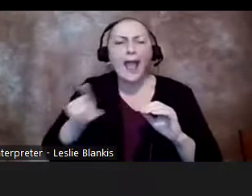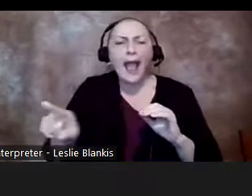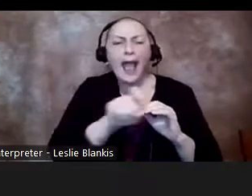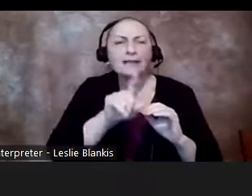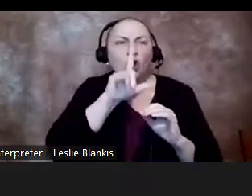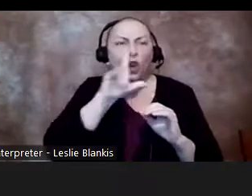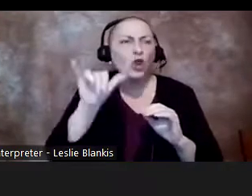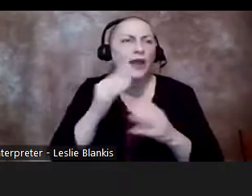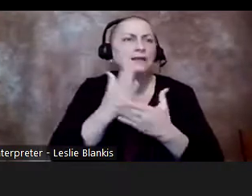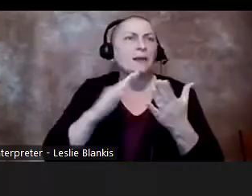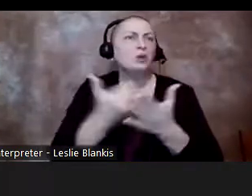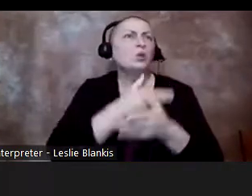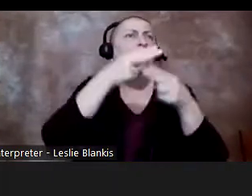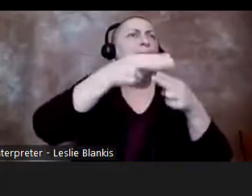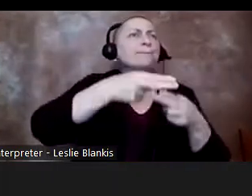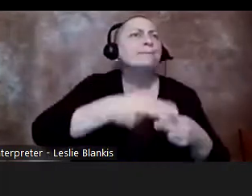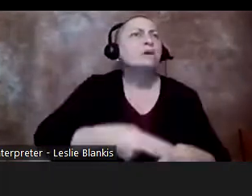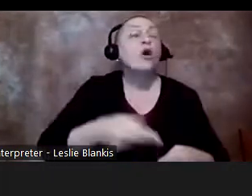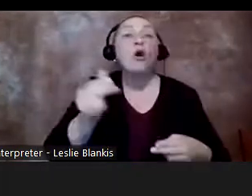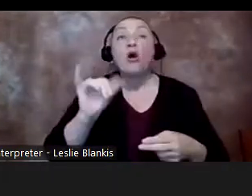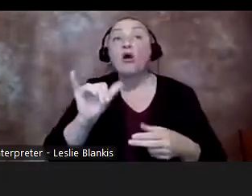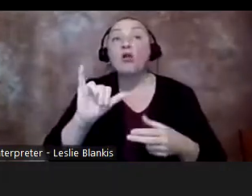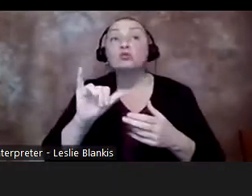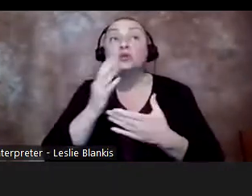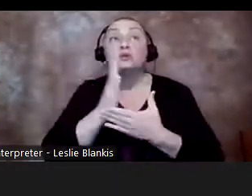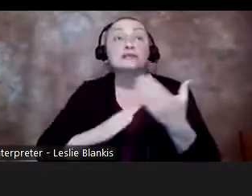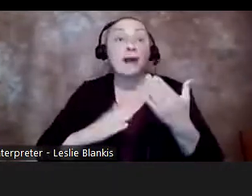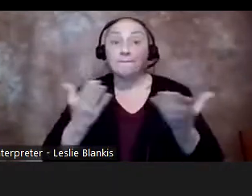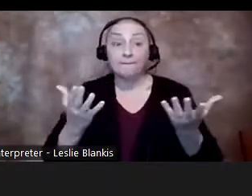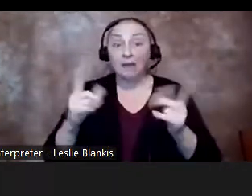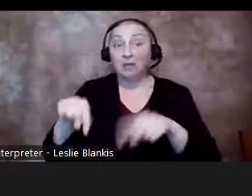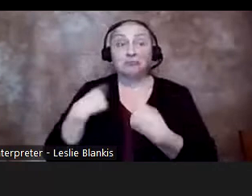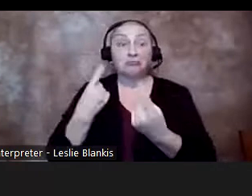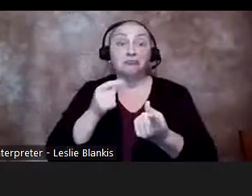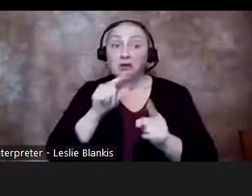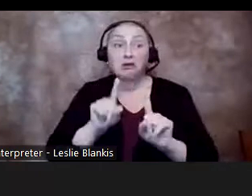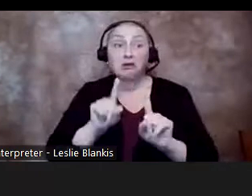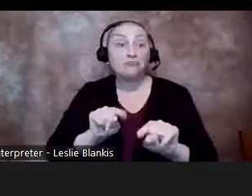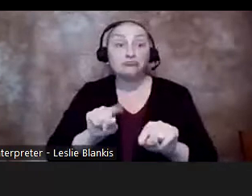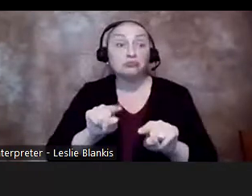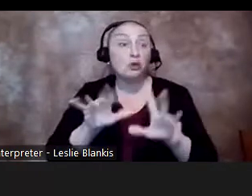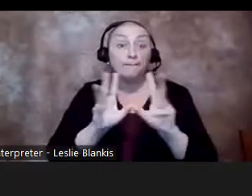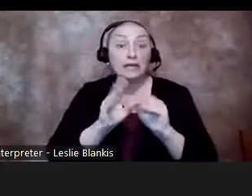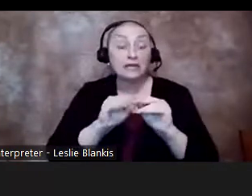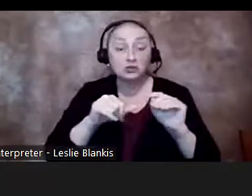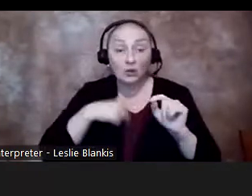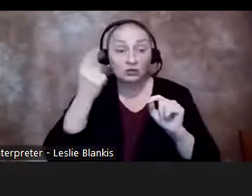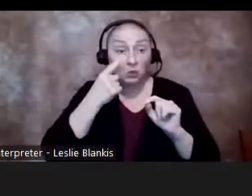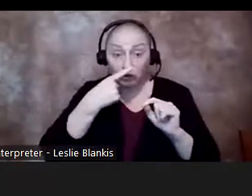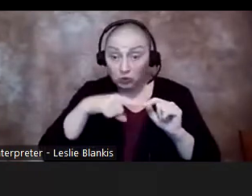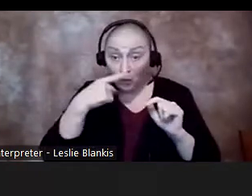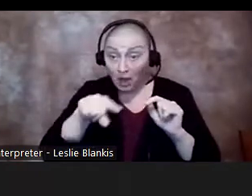some newcomers. We also have some that may have not been attending in a while. So I was wondering if you wouldn't mind